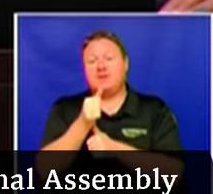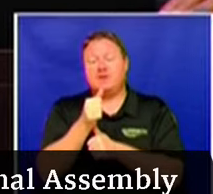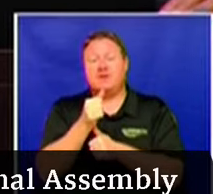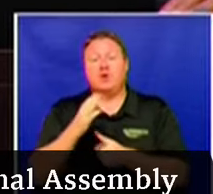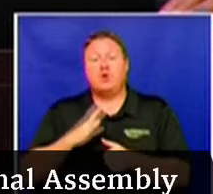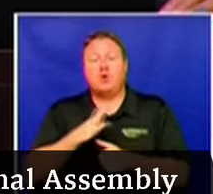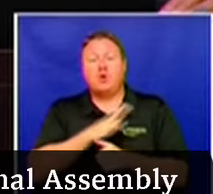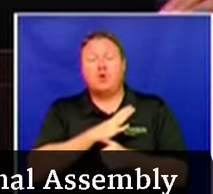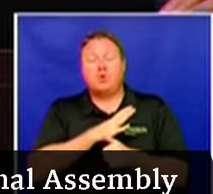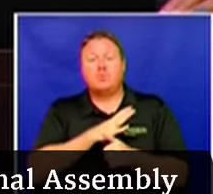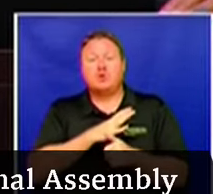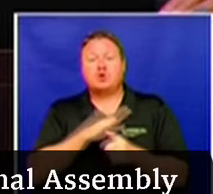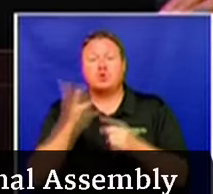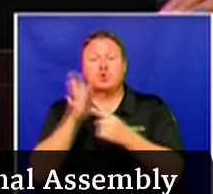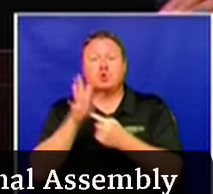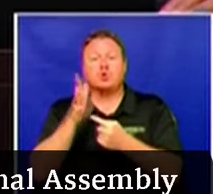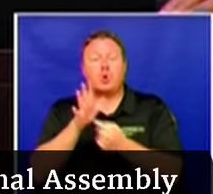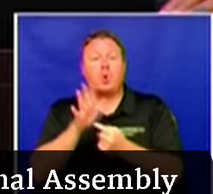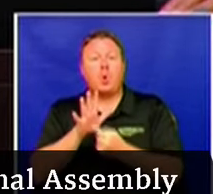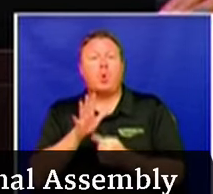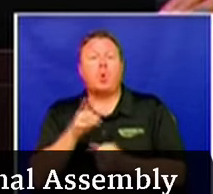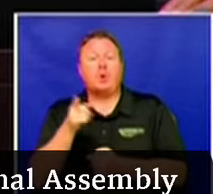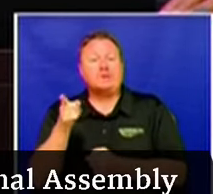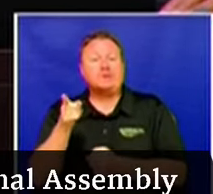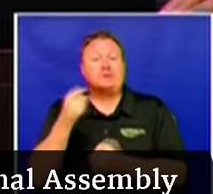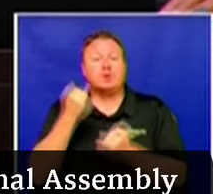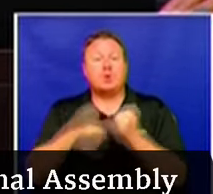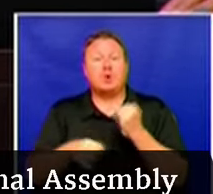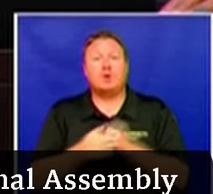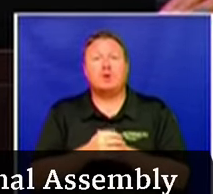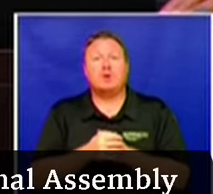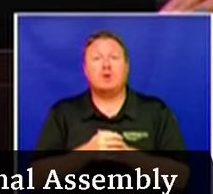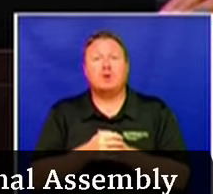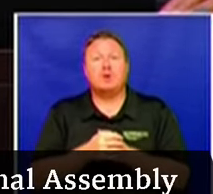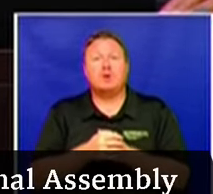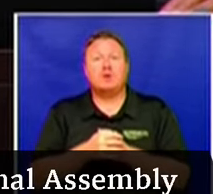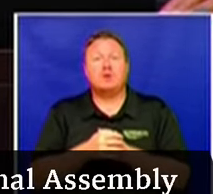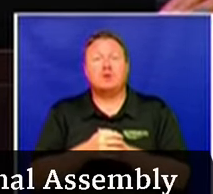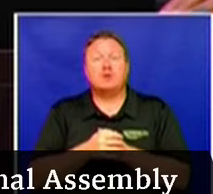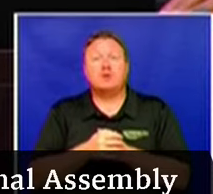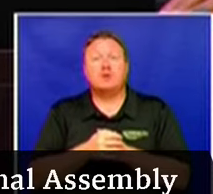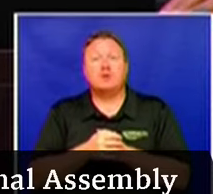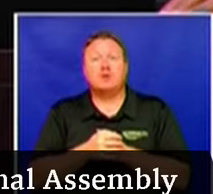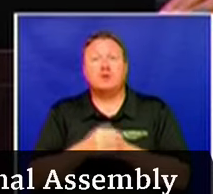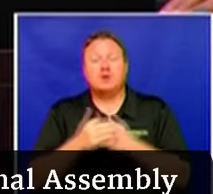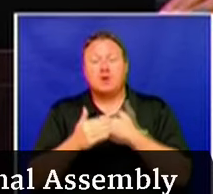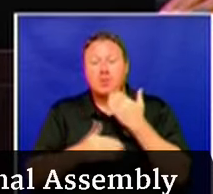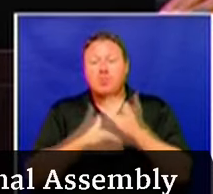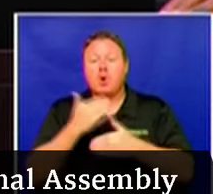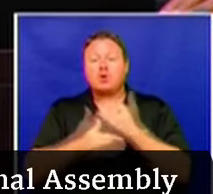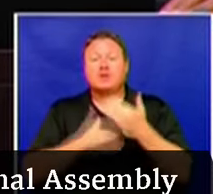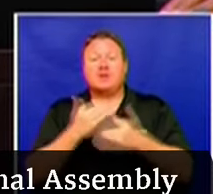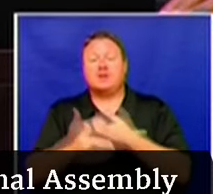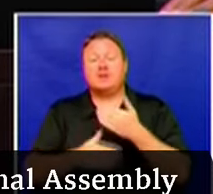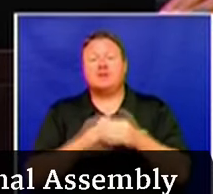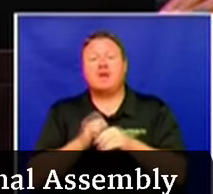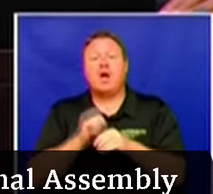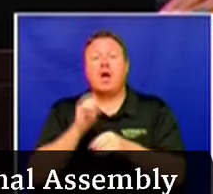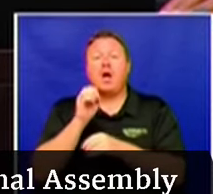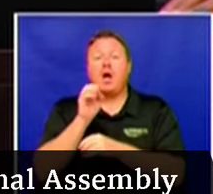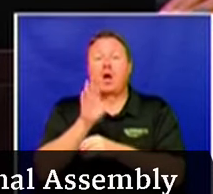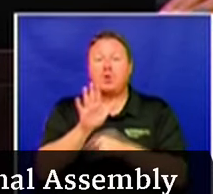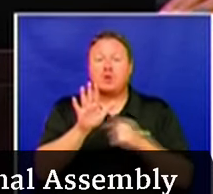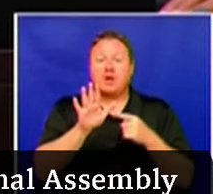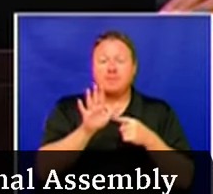made findings will be informed by the outcomes of the processes undertaken